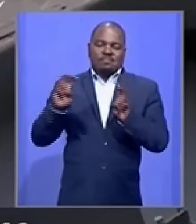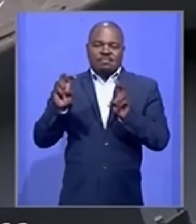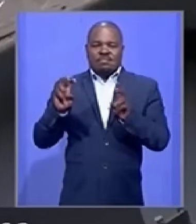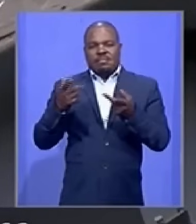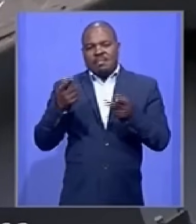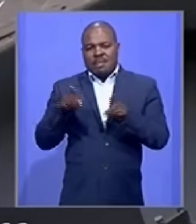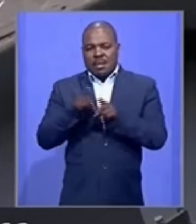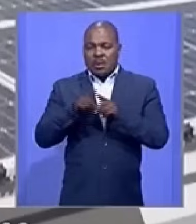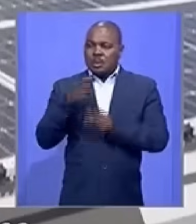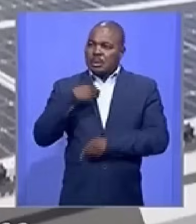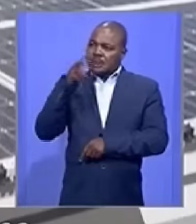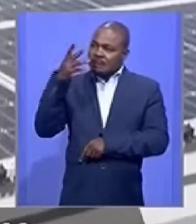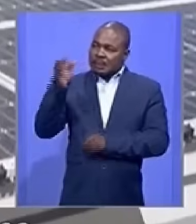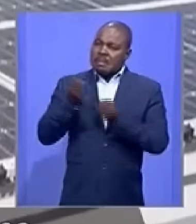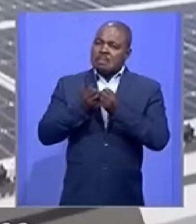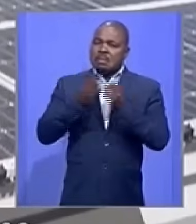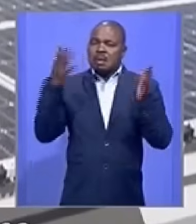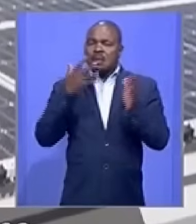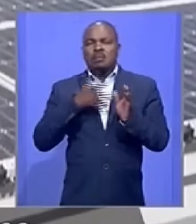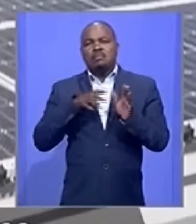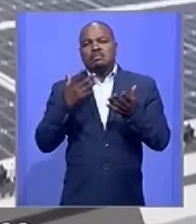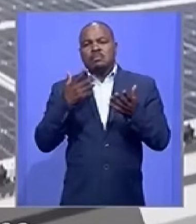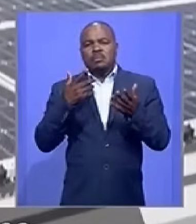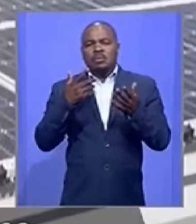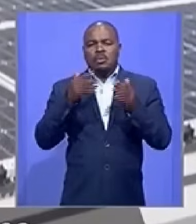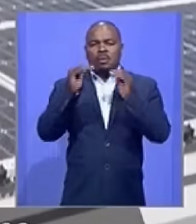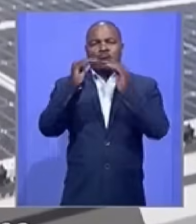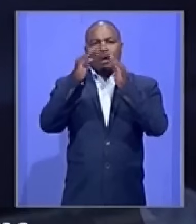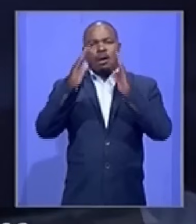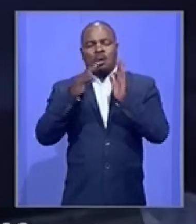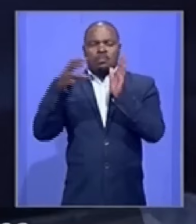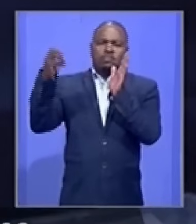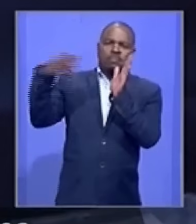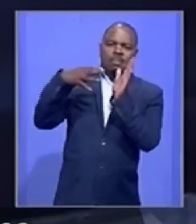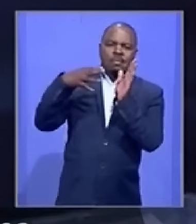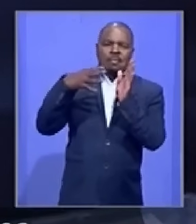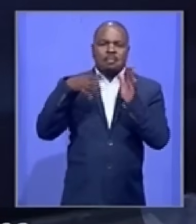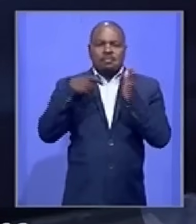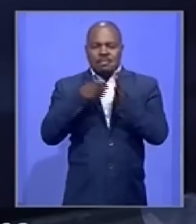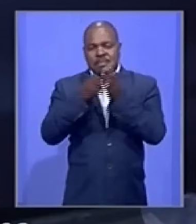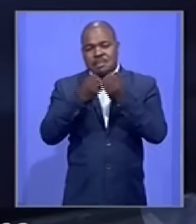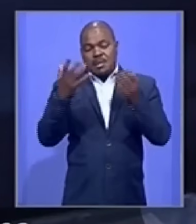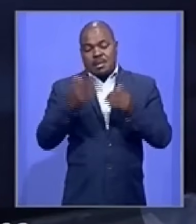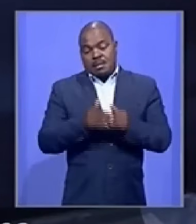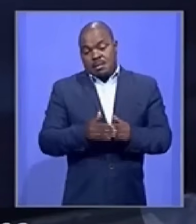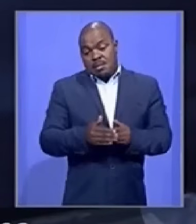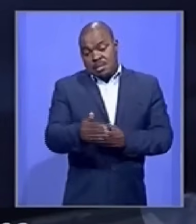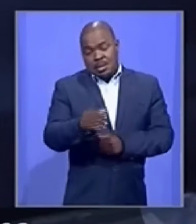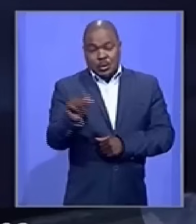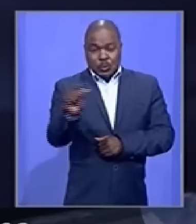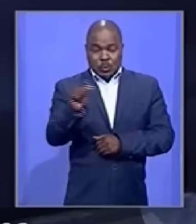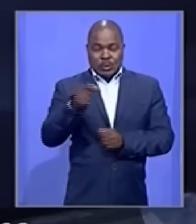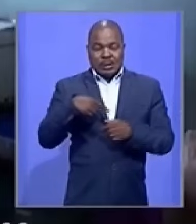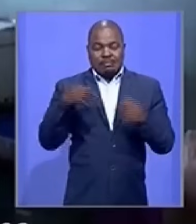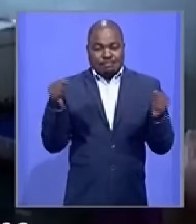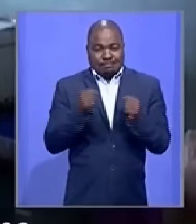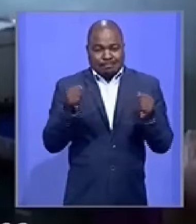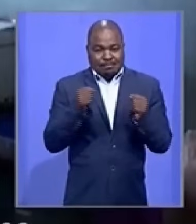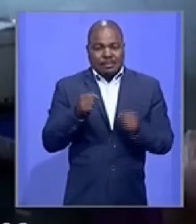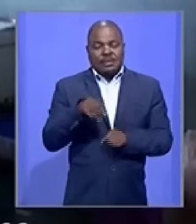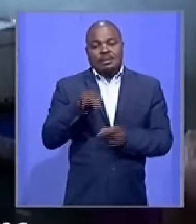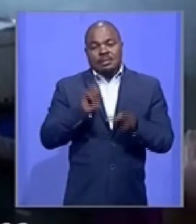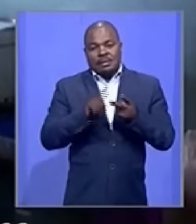the rise in the installation of rooftop solar PV. Jalo ka ha Maria a se a le haufi mme tlhokeho ya motlakase e lebeletse